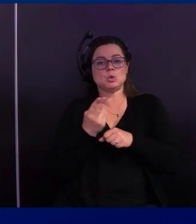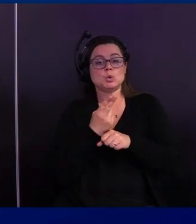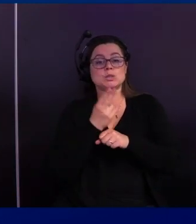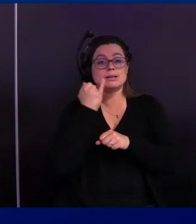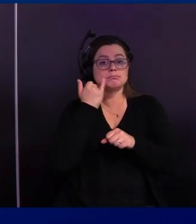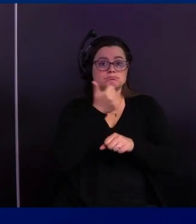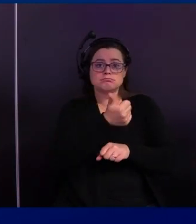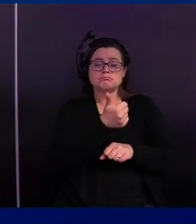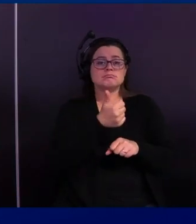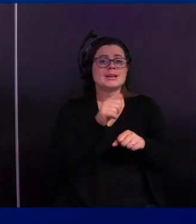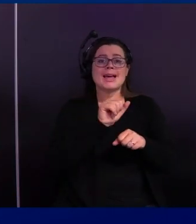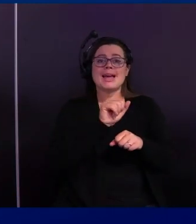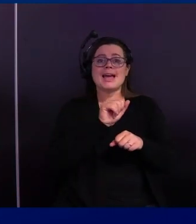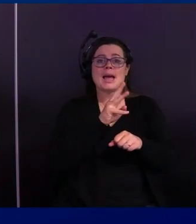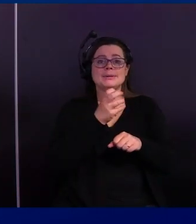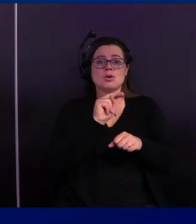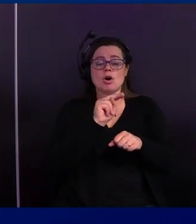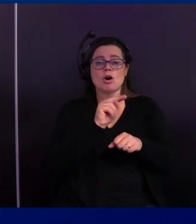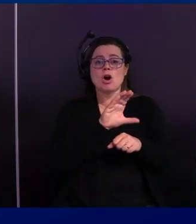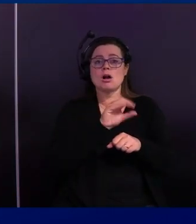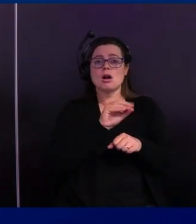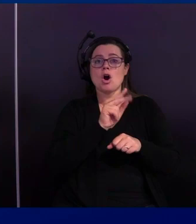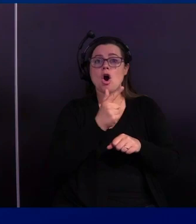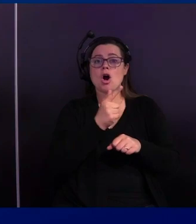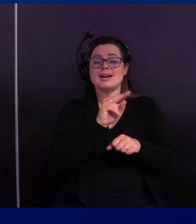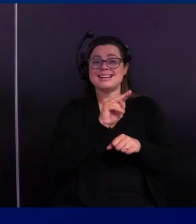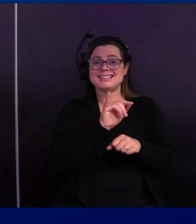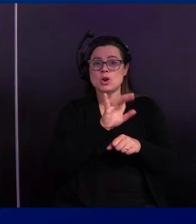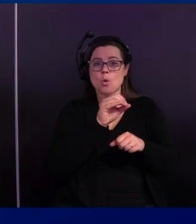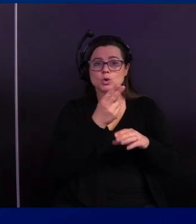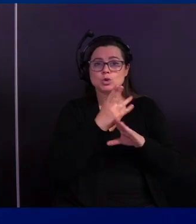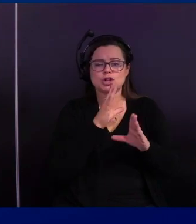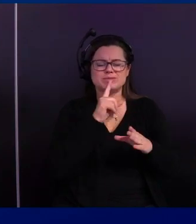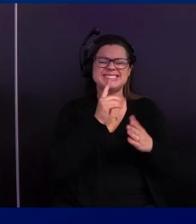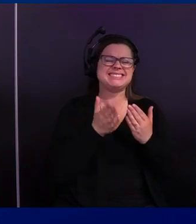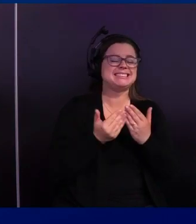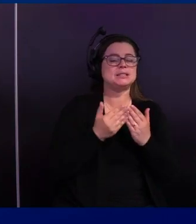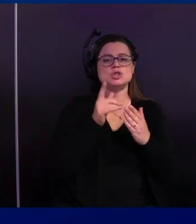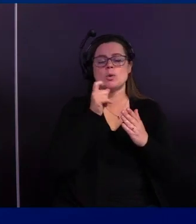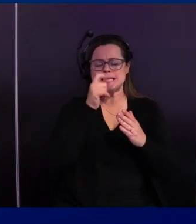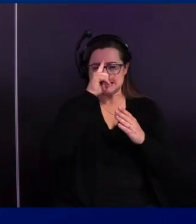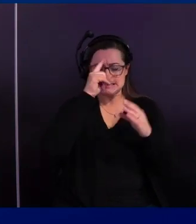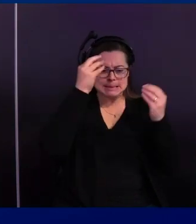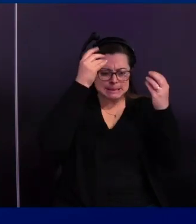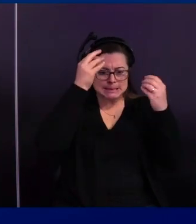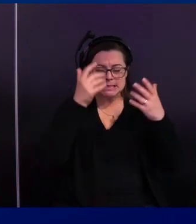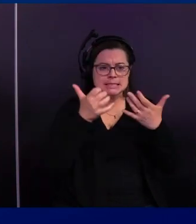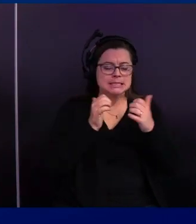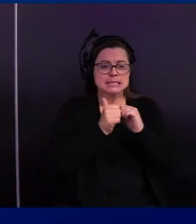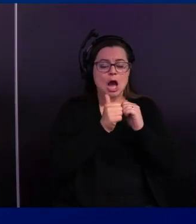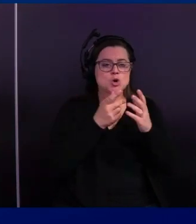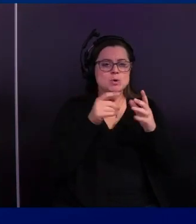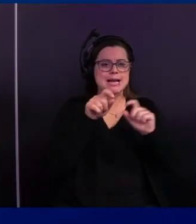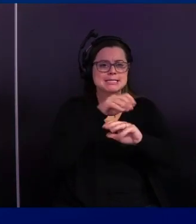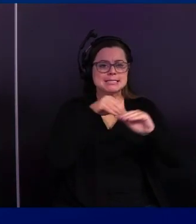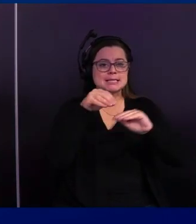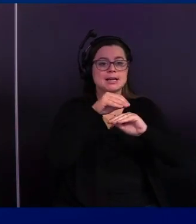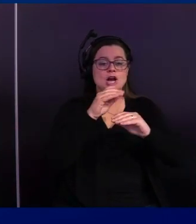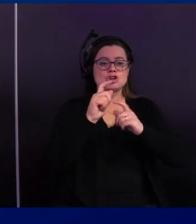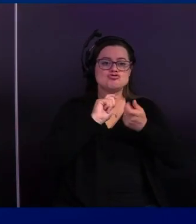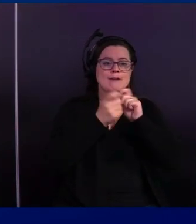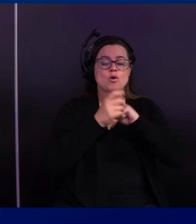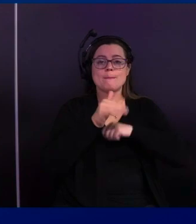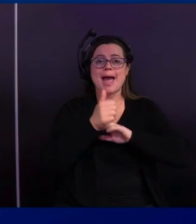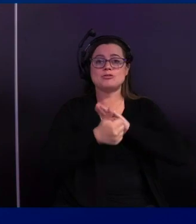Amazon Cognito user, it's very easy. You don't even have to think. You don't even have to transform the attributes that you get out of